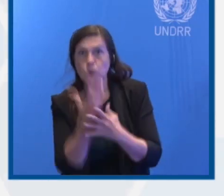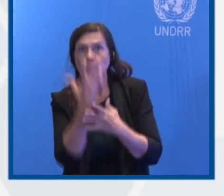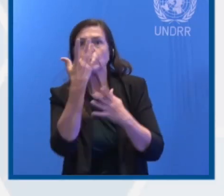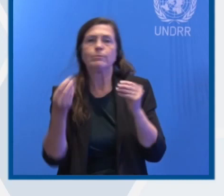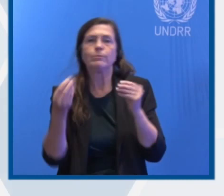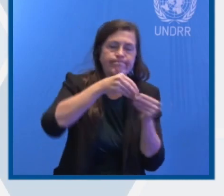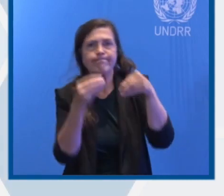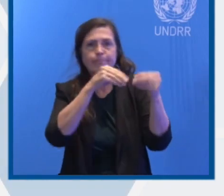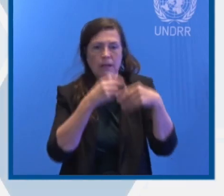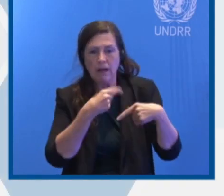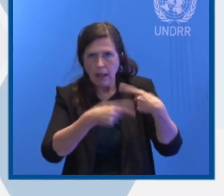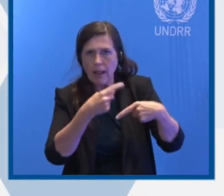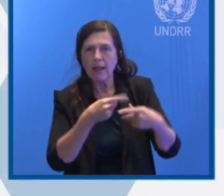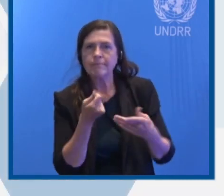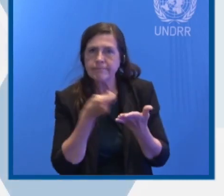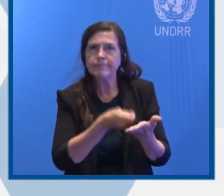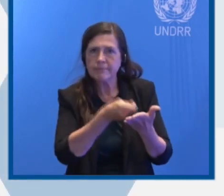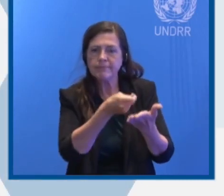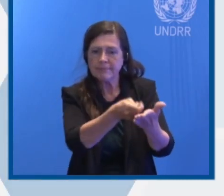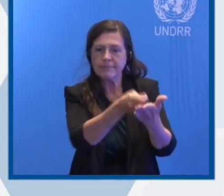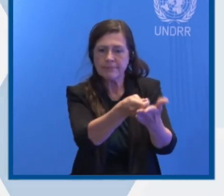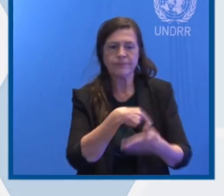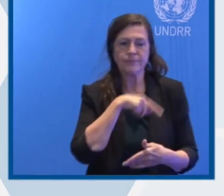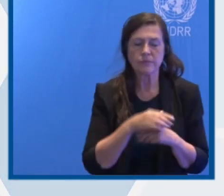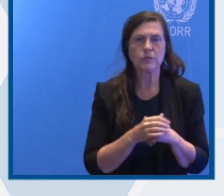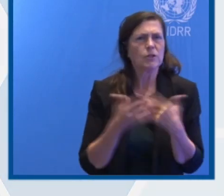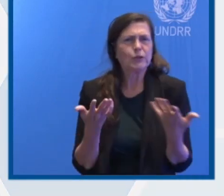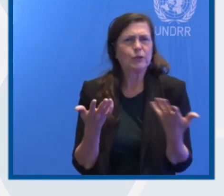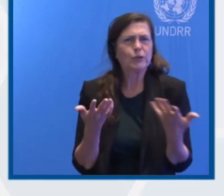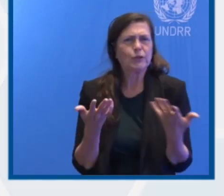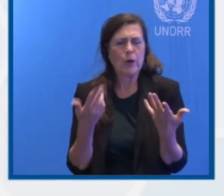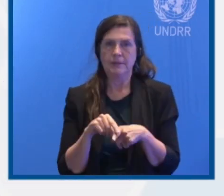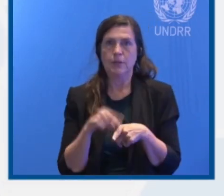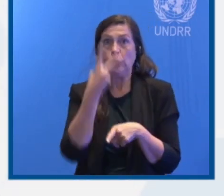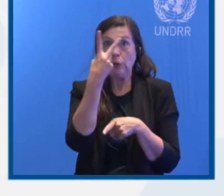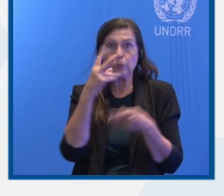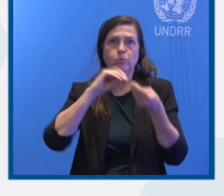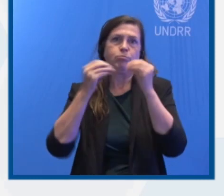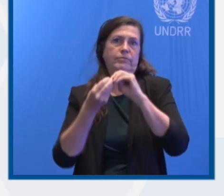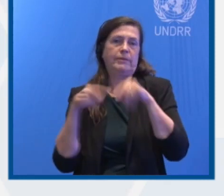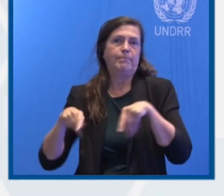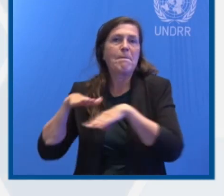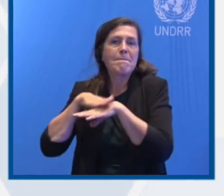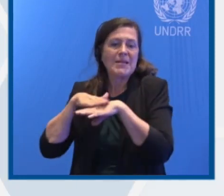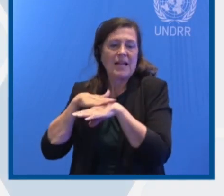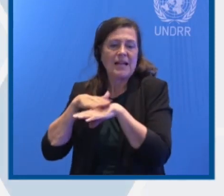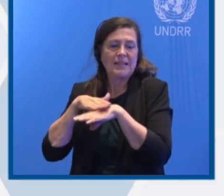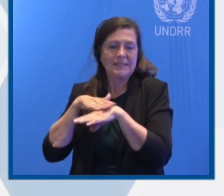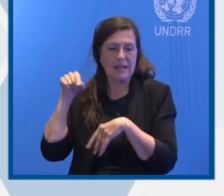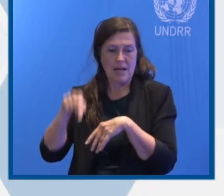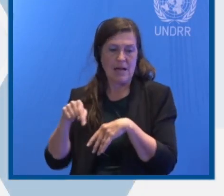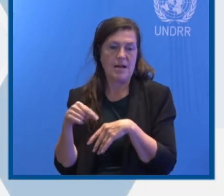in Madagascar, because we try to build many infrastructure for